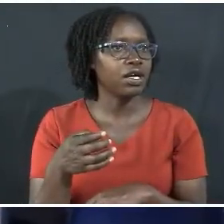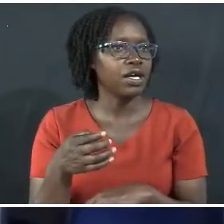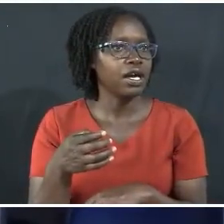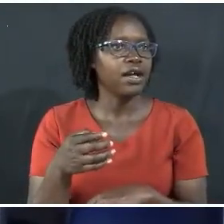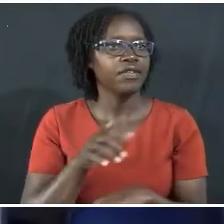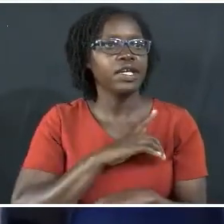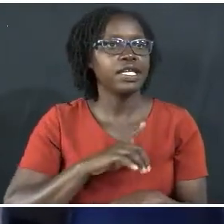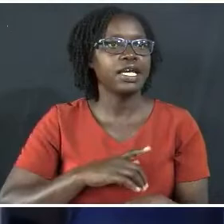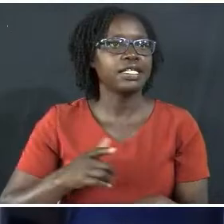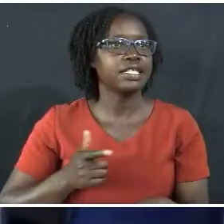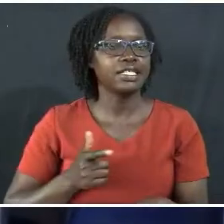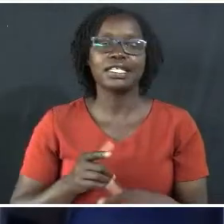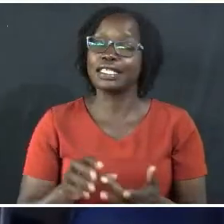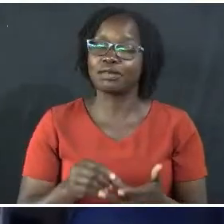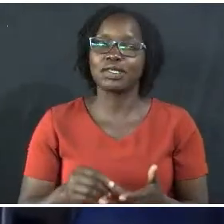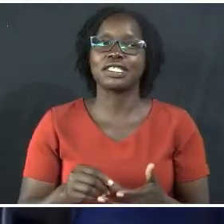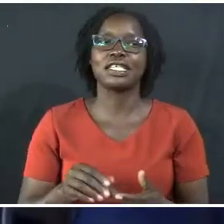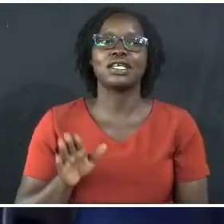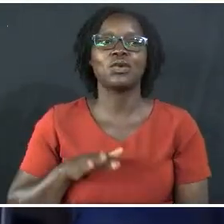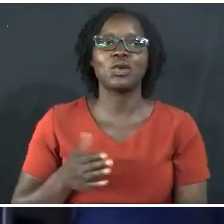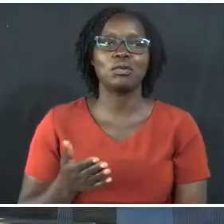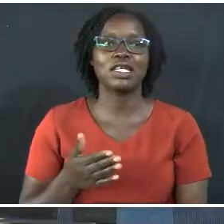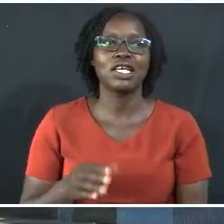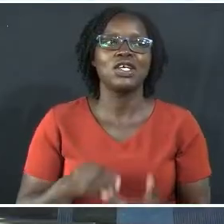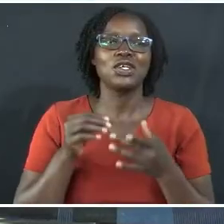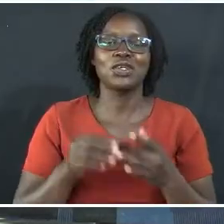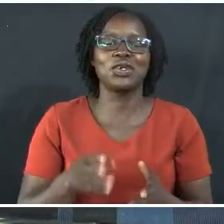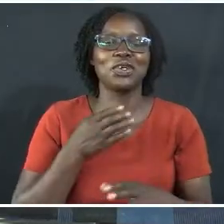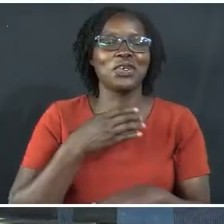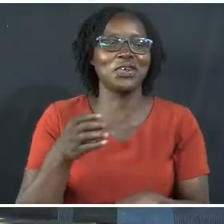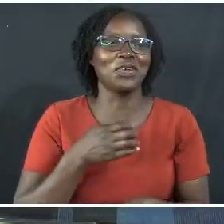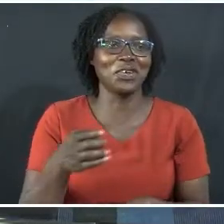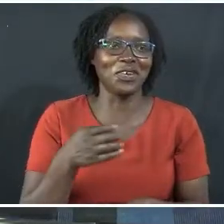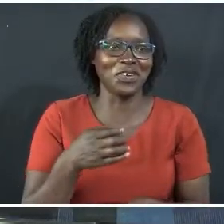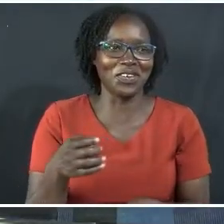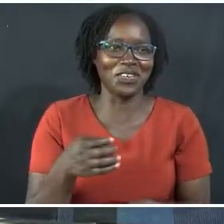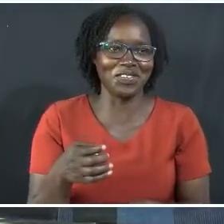landladies especially have a unique way of knocking.